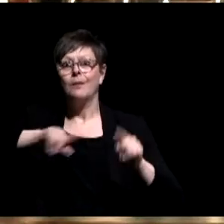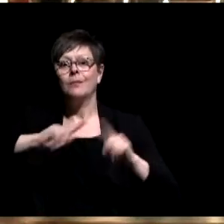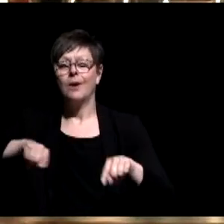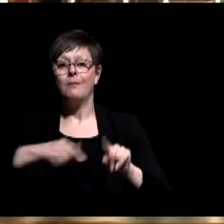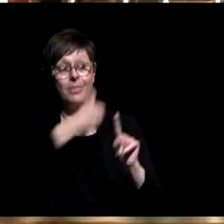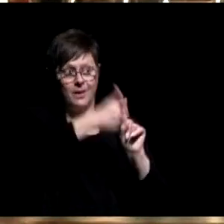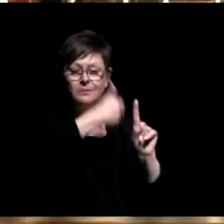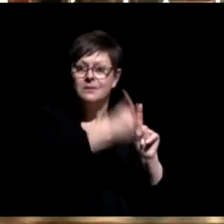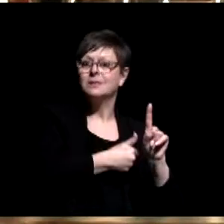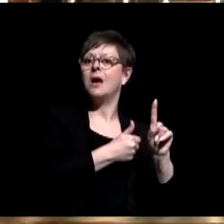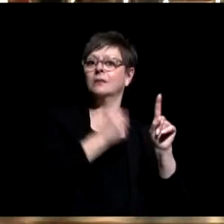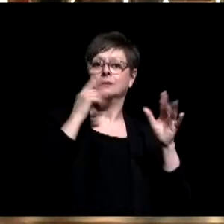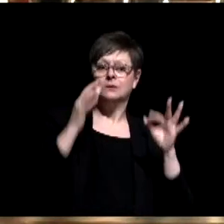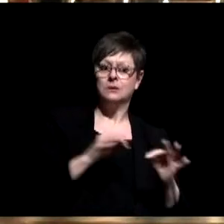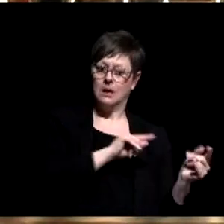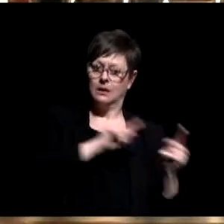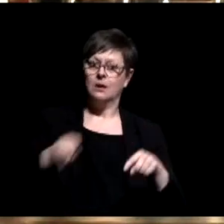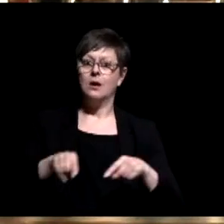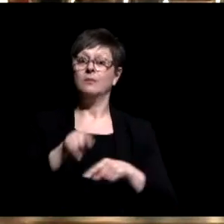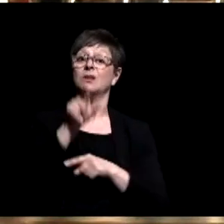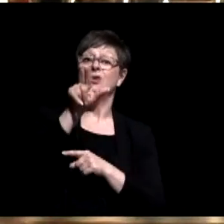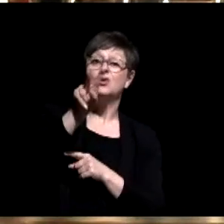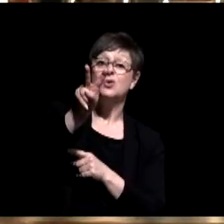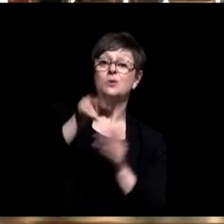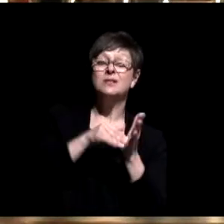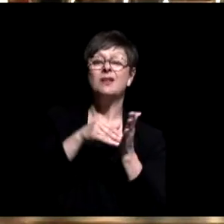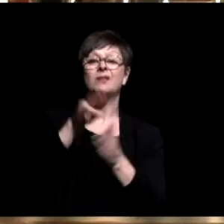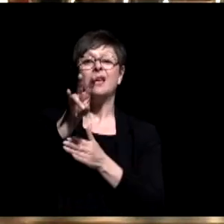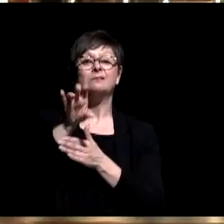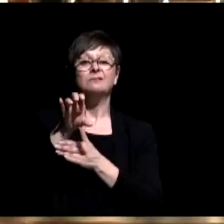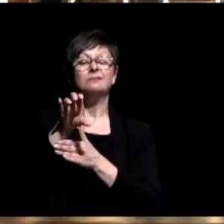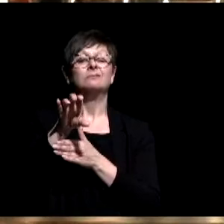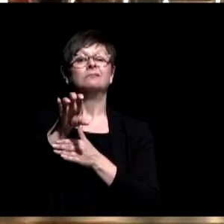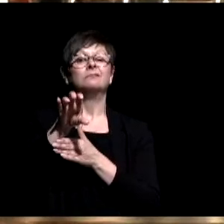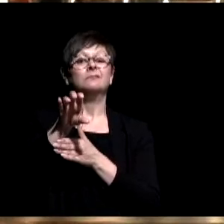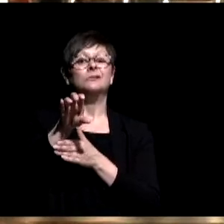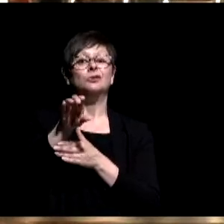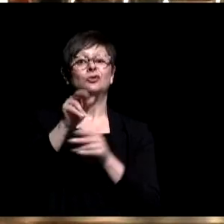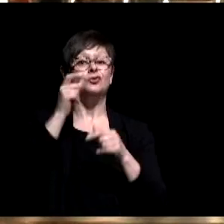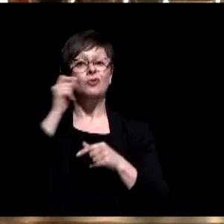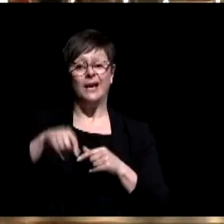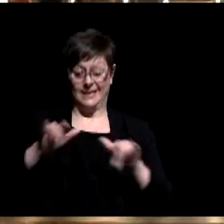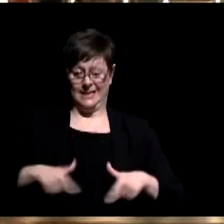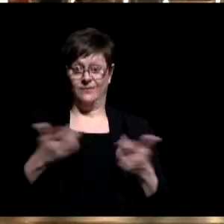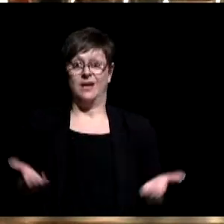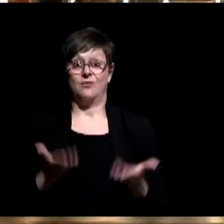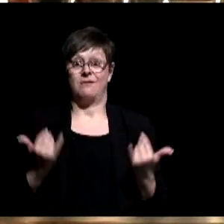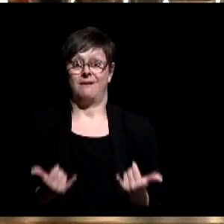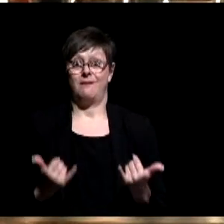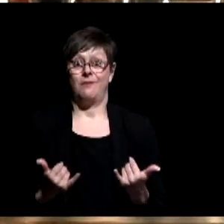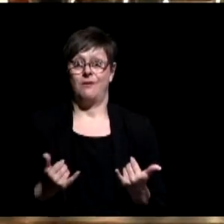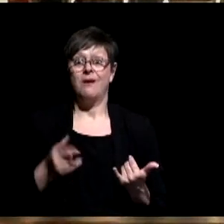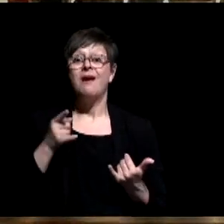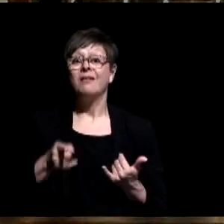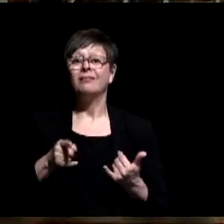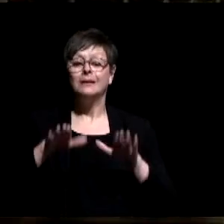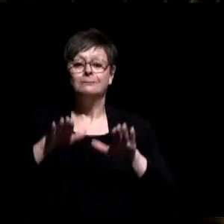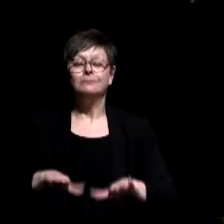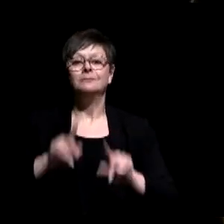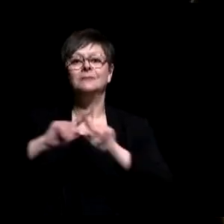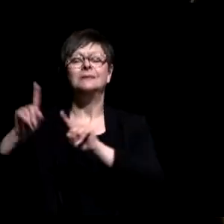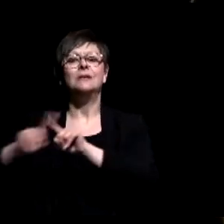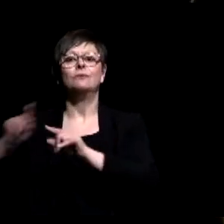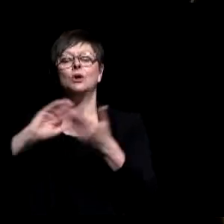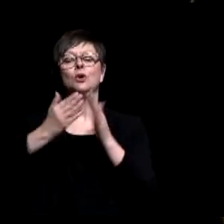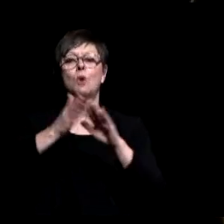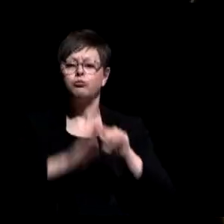over 2,700 Ukrainians now living in Newfoundland and Labrador. These families have settled in 40 communities across